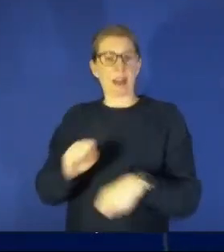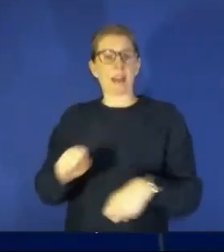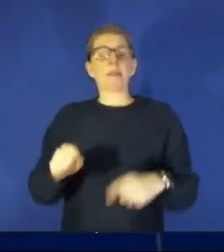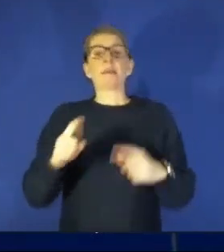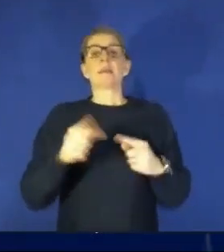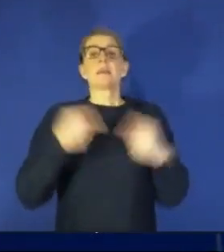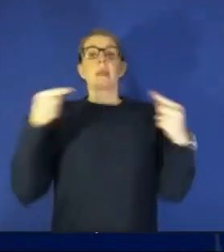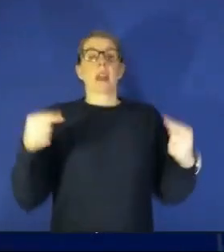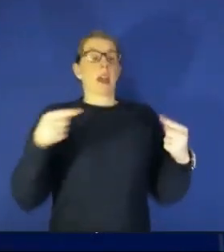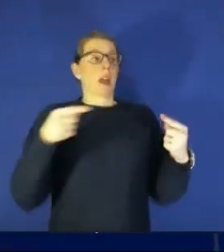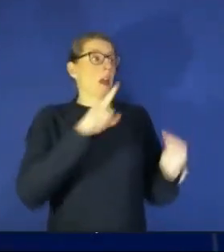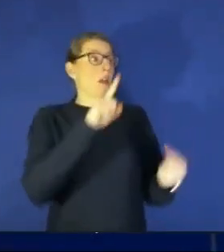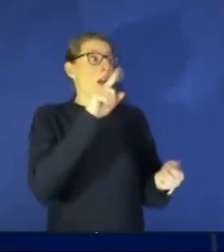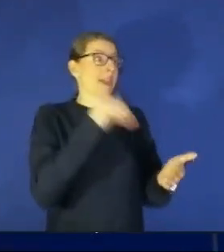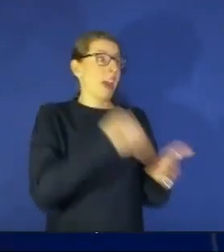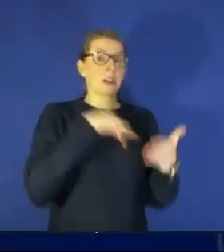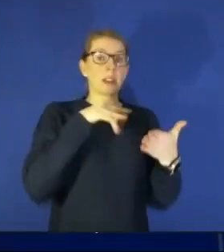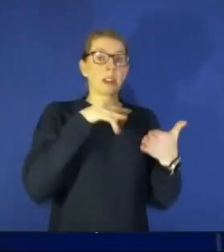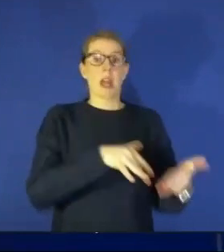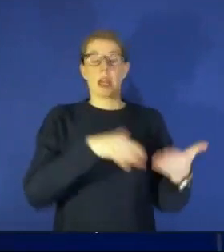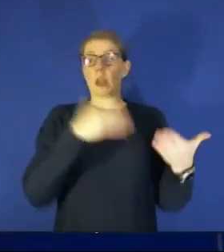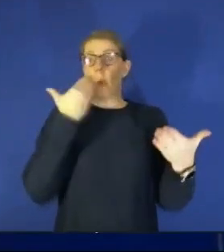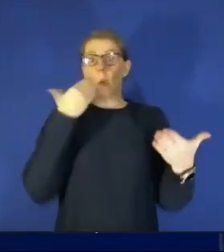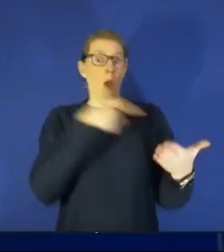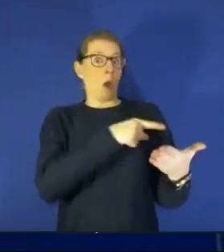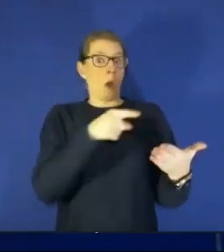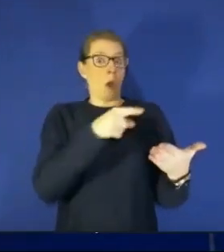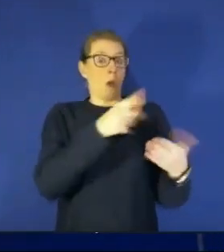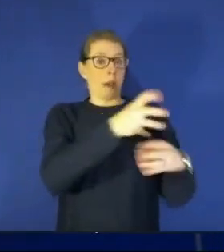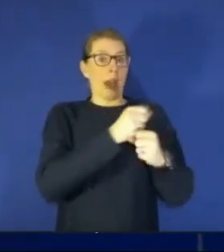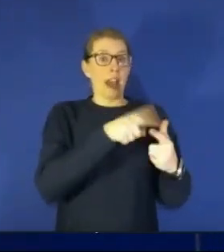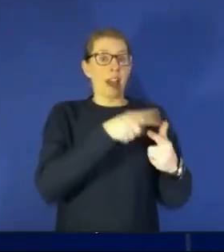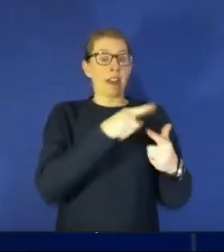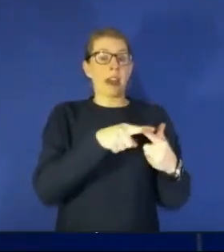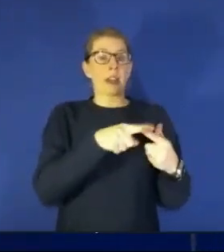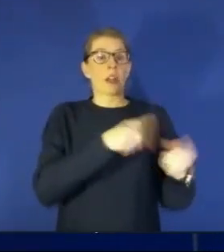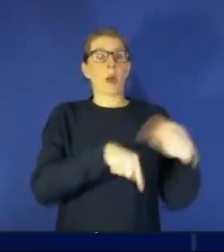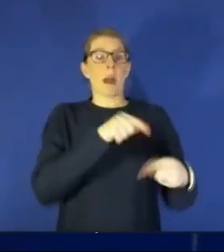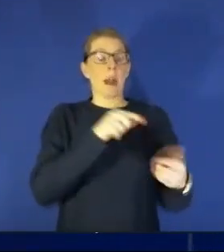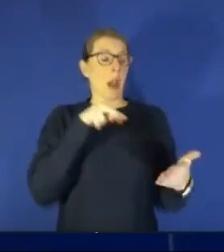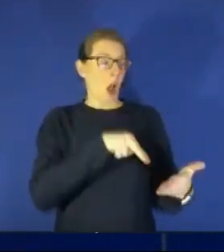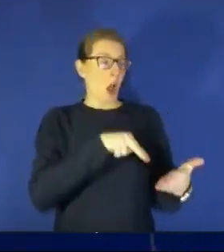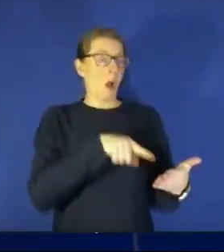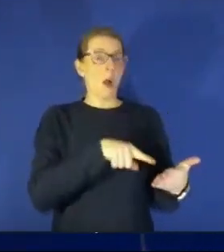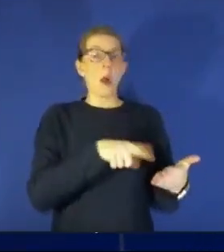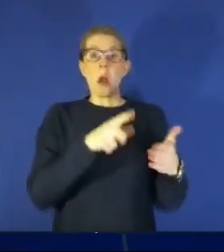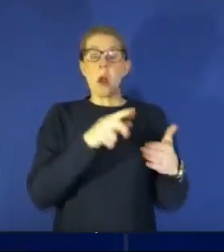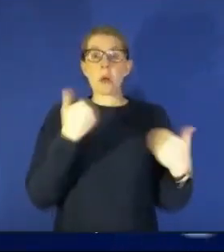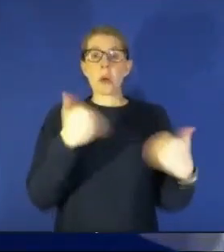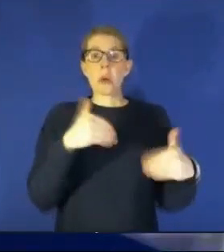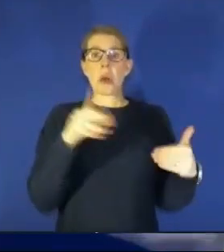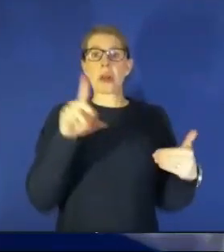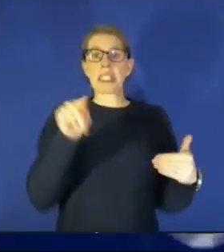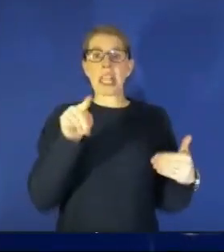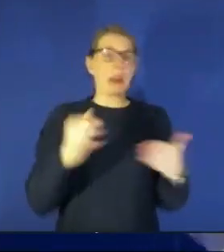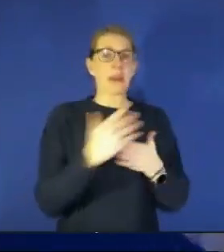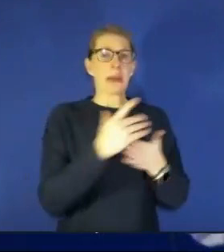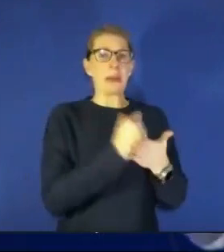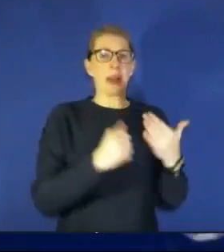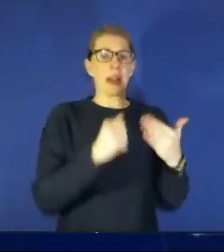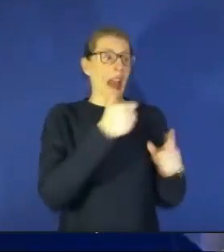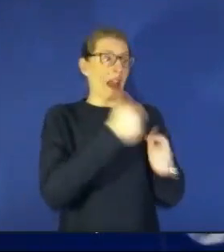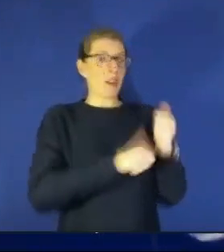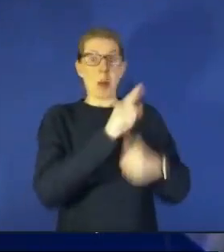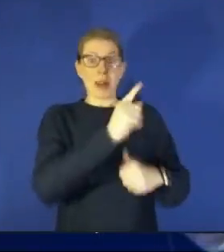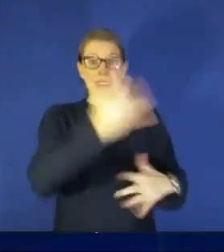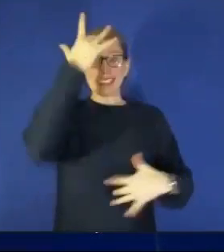you're blinded, you don't know what people got, and then you turn around and you say, look at this overwhelming data. Everybody who got sick were the ones